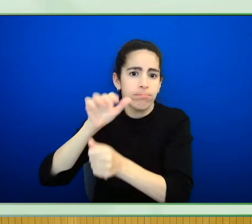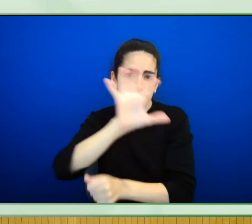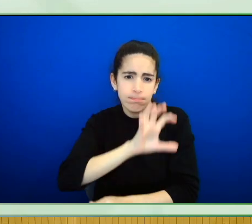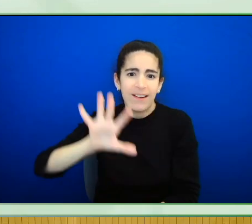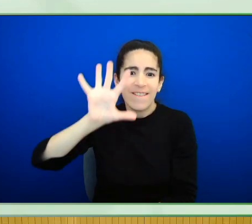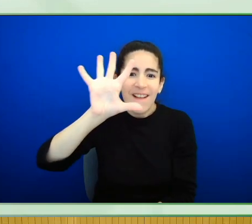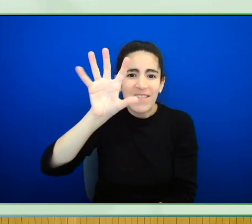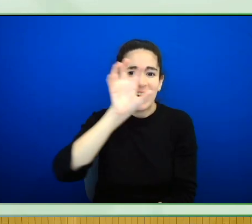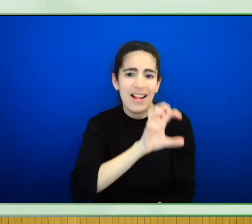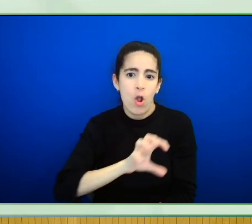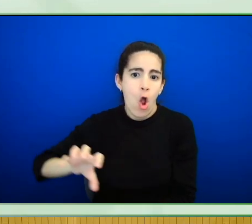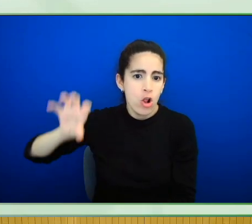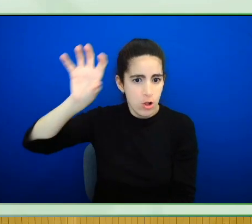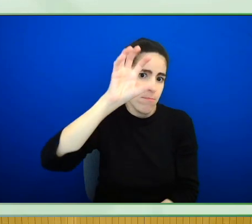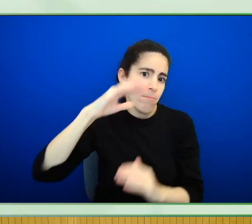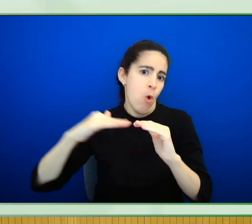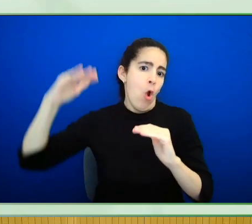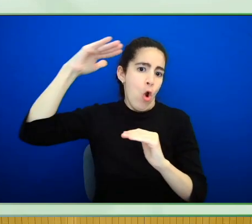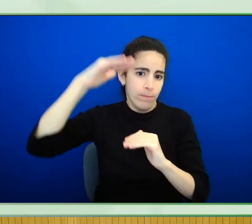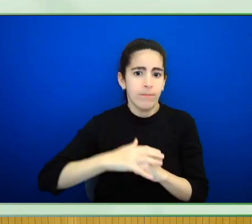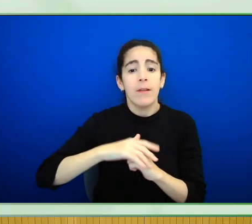than 15 professionals and technicians,